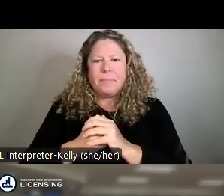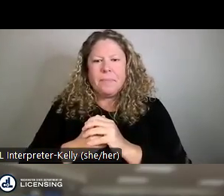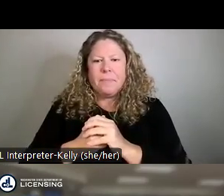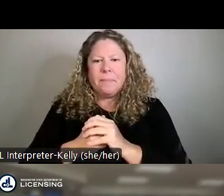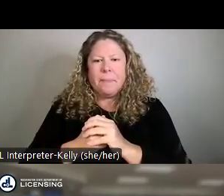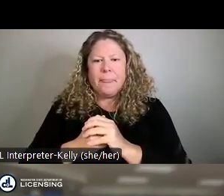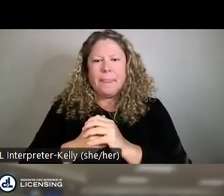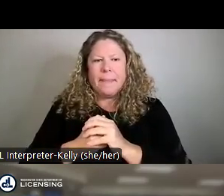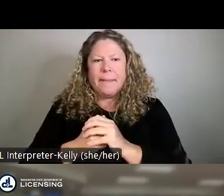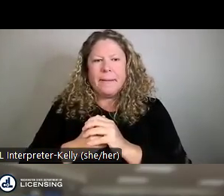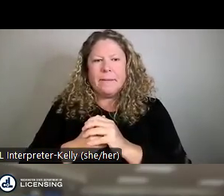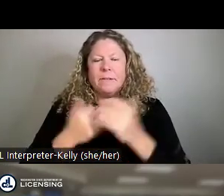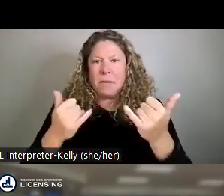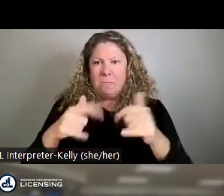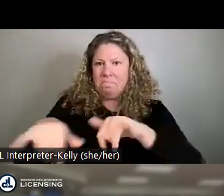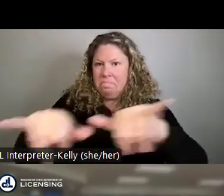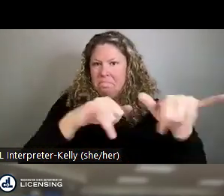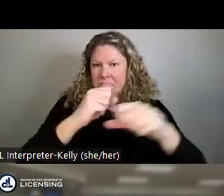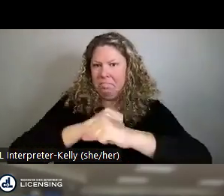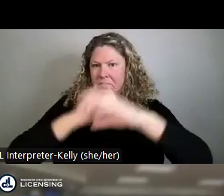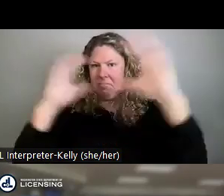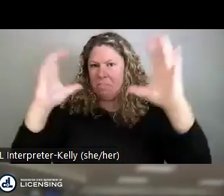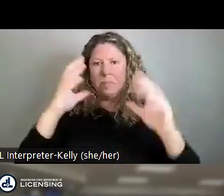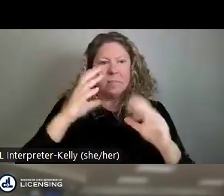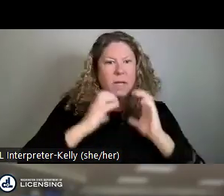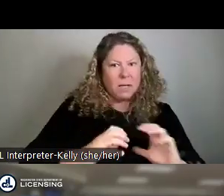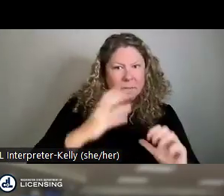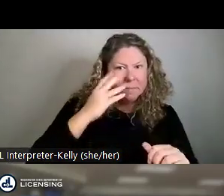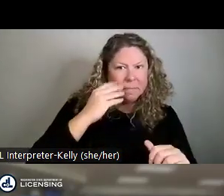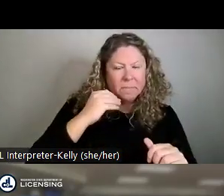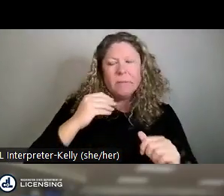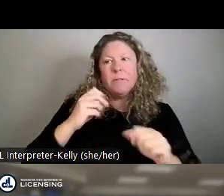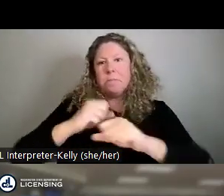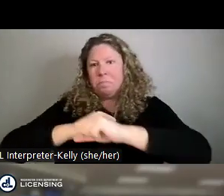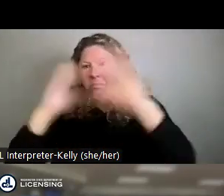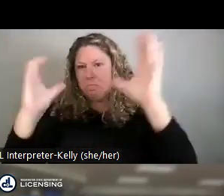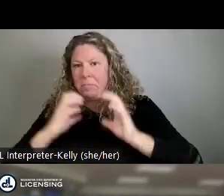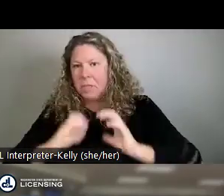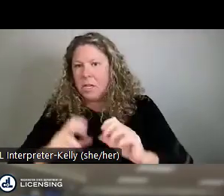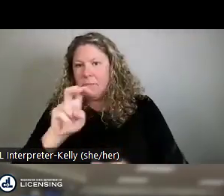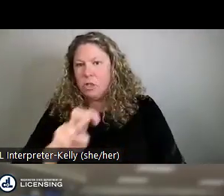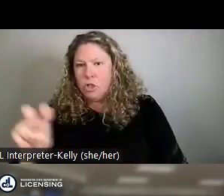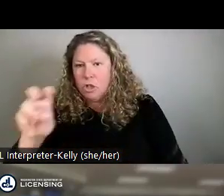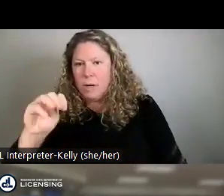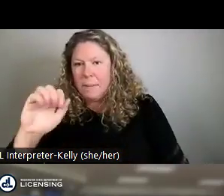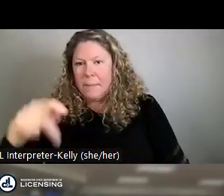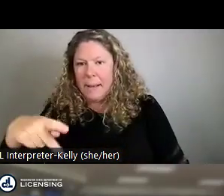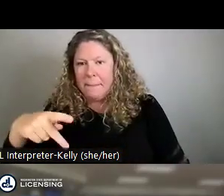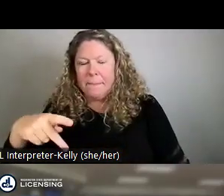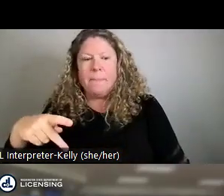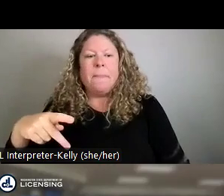So now we have an understanding of customer experience, we have an understanding of customer journey maps. Let's take a quick look at where this